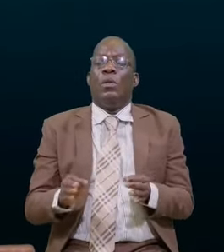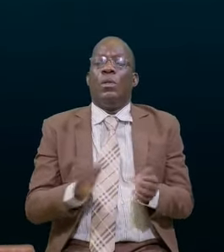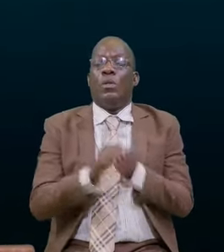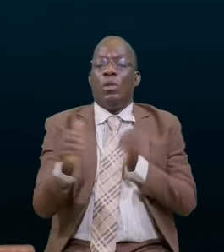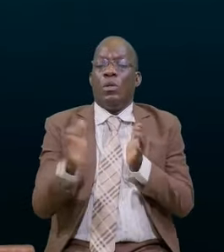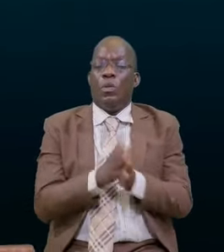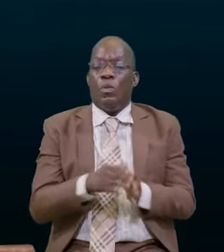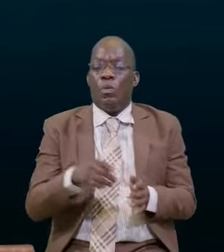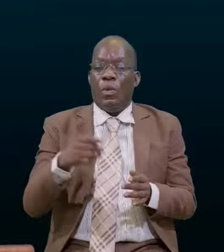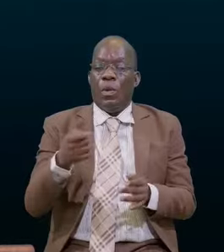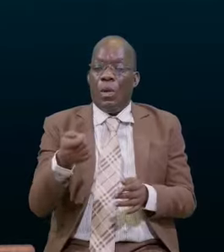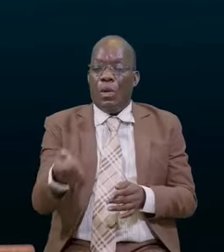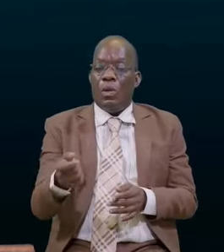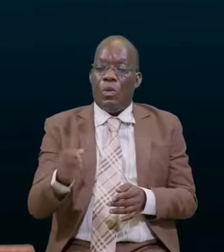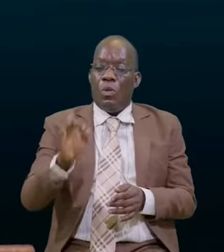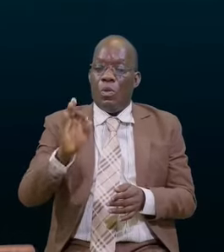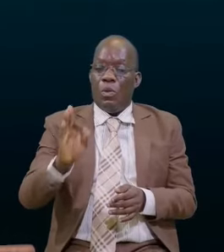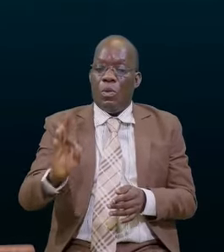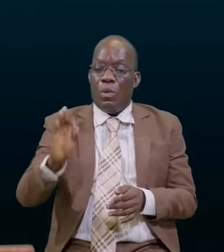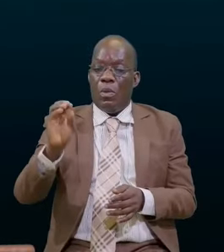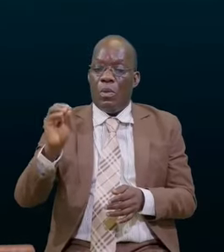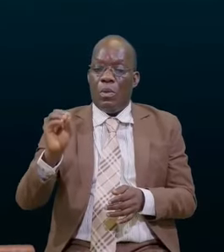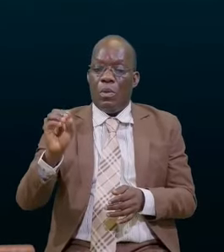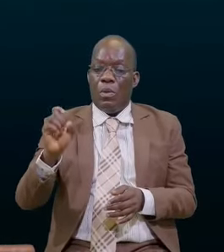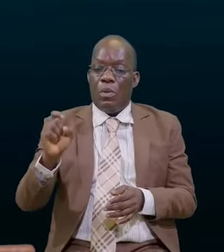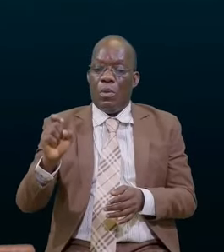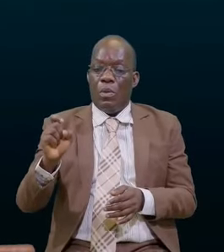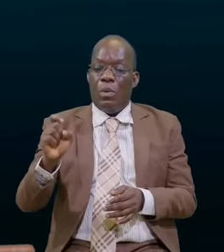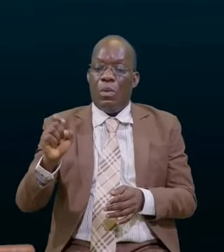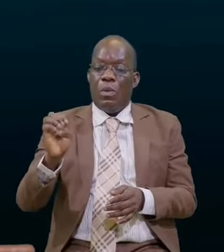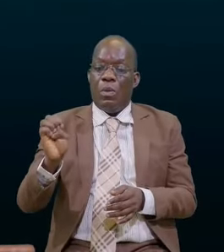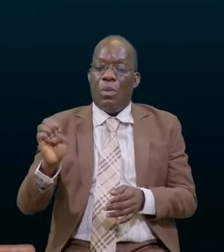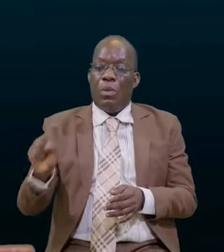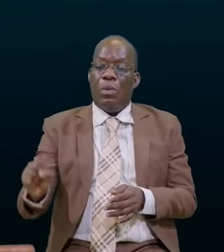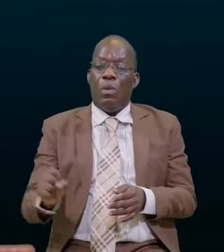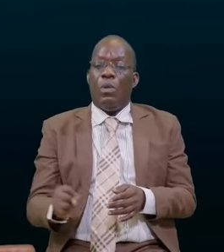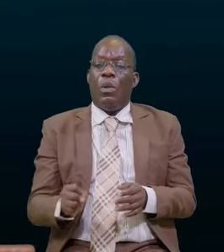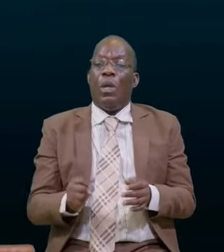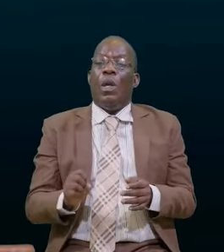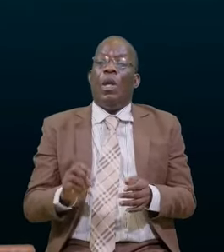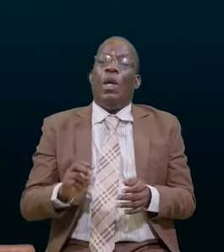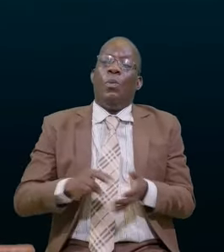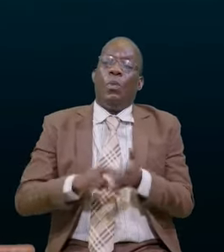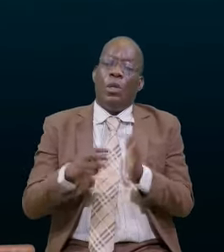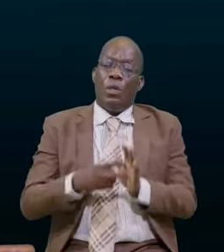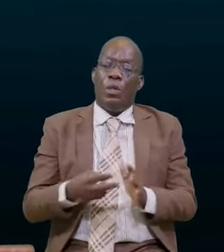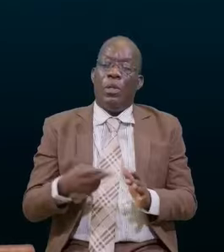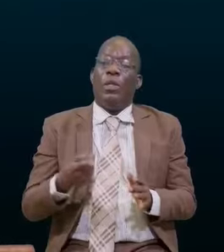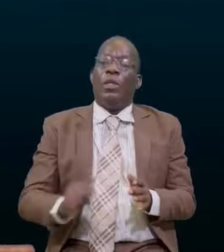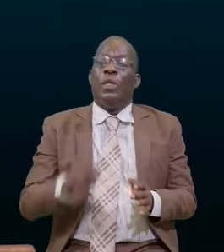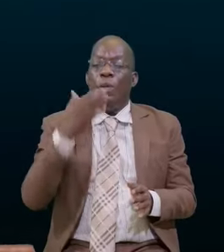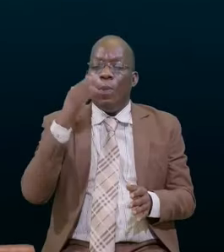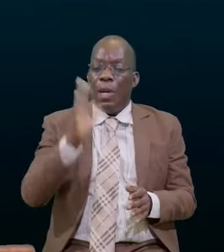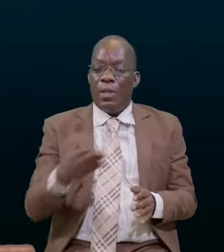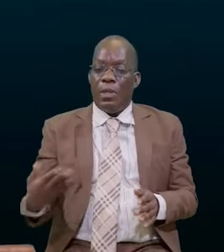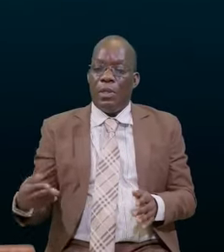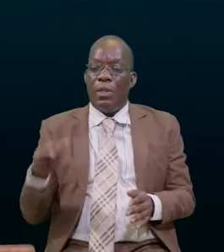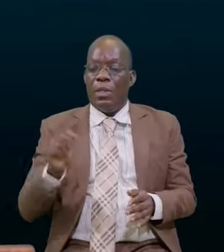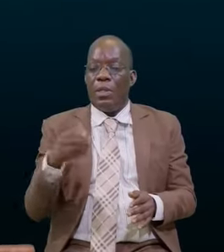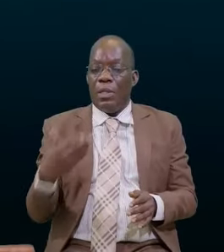this context refers to those things those negative attitudes those negative